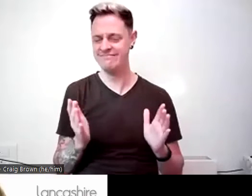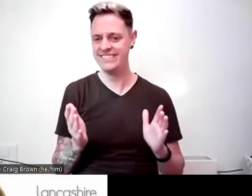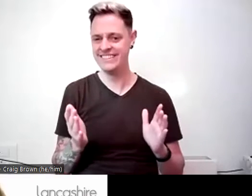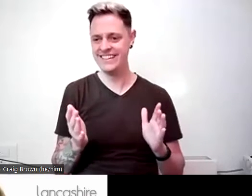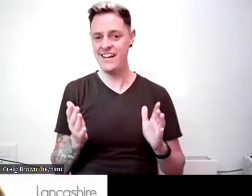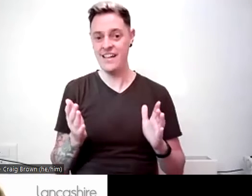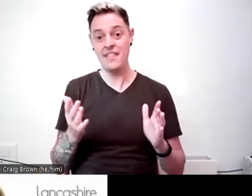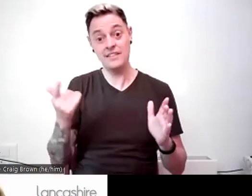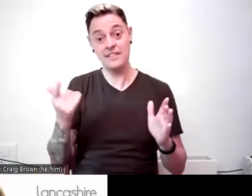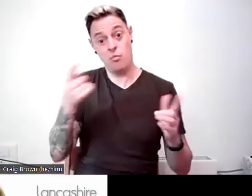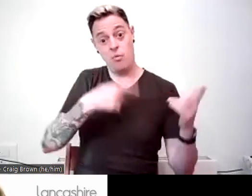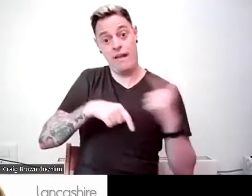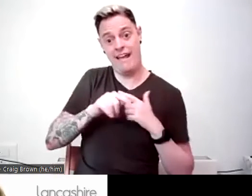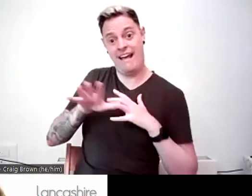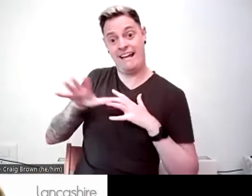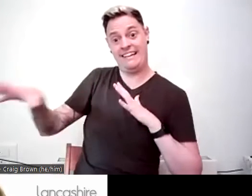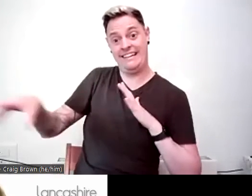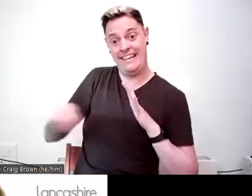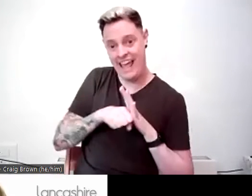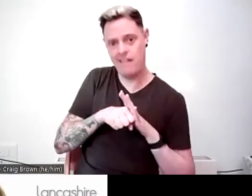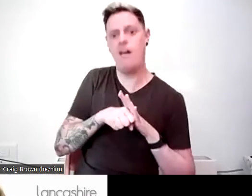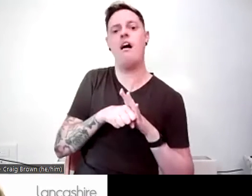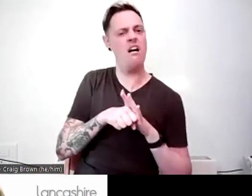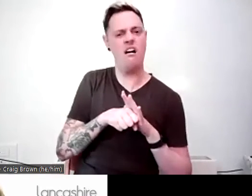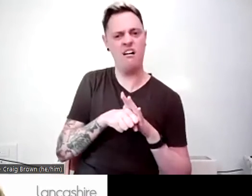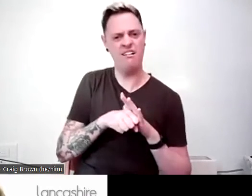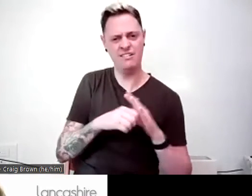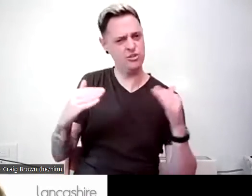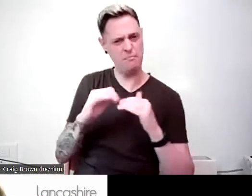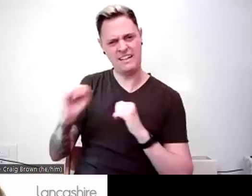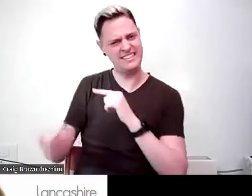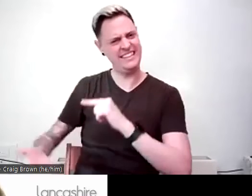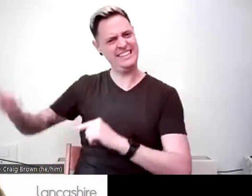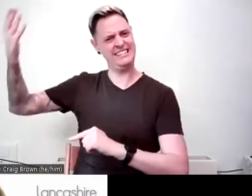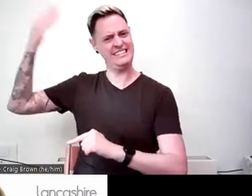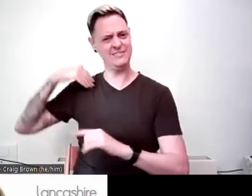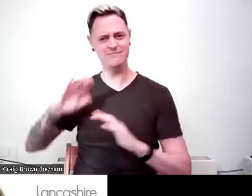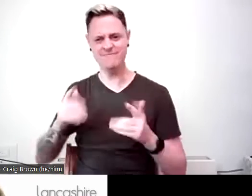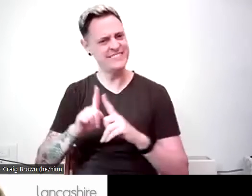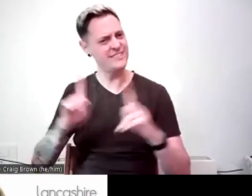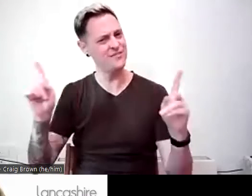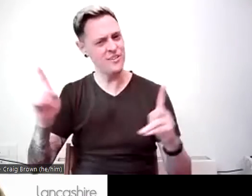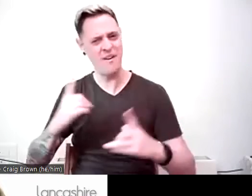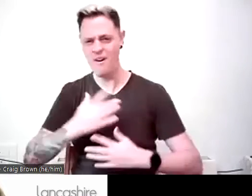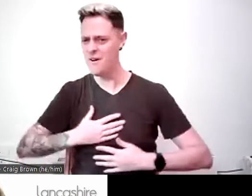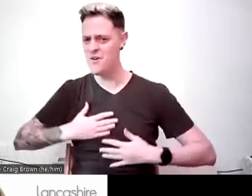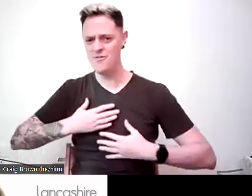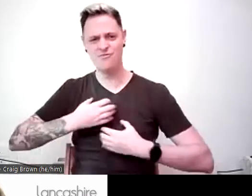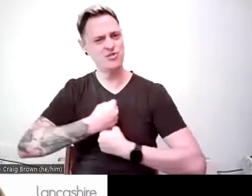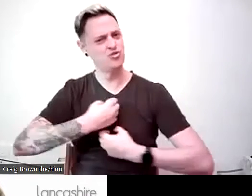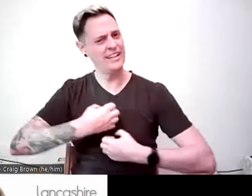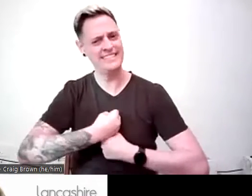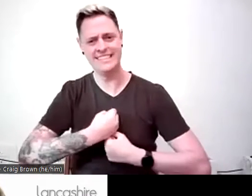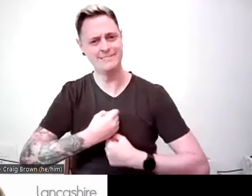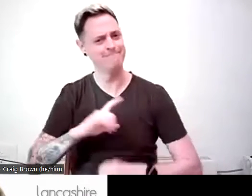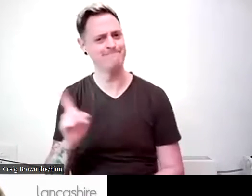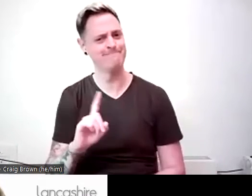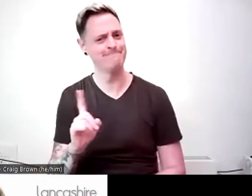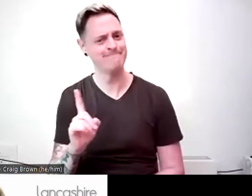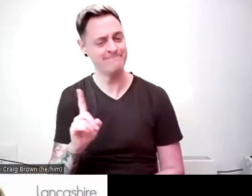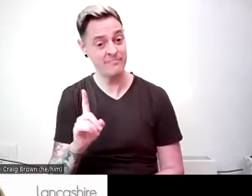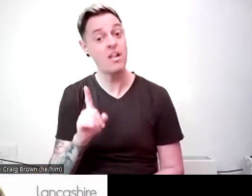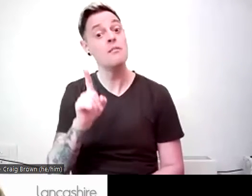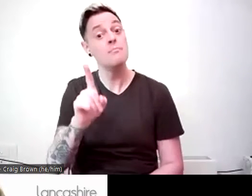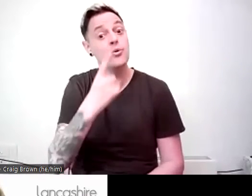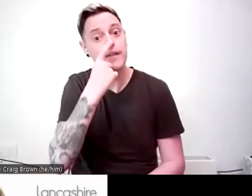co-opted fits in. It is very frustrating. But there are ways that we can tackle